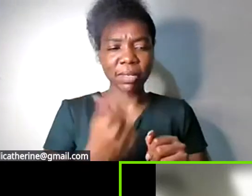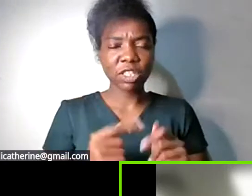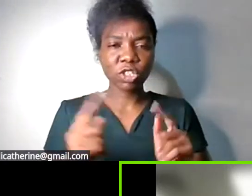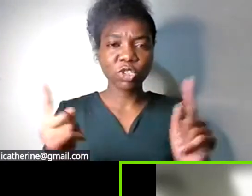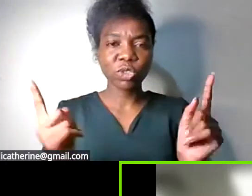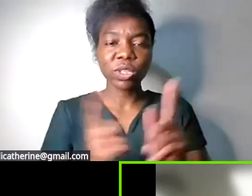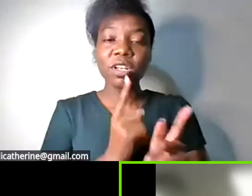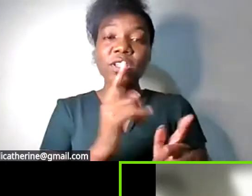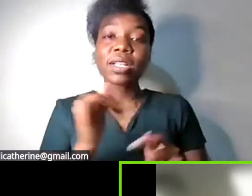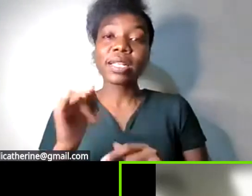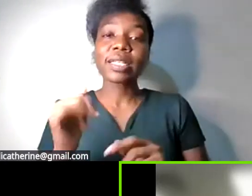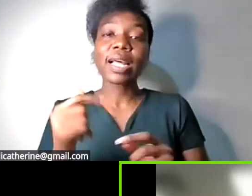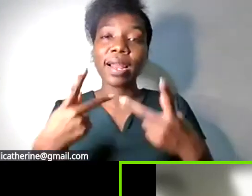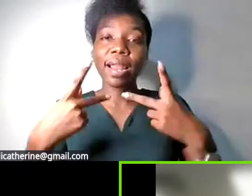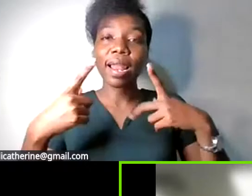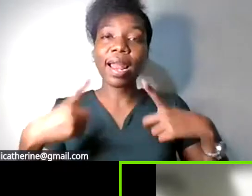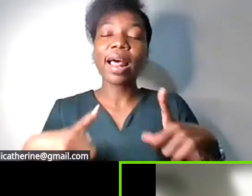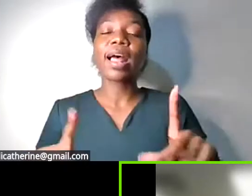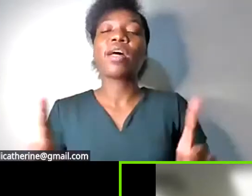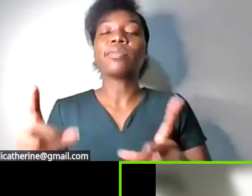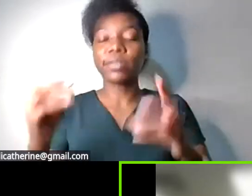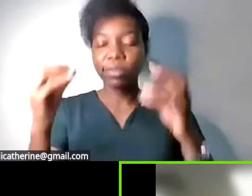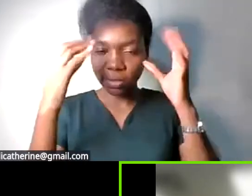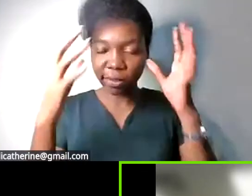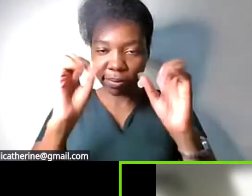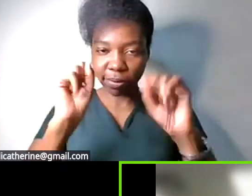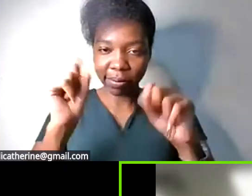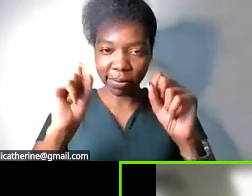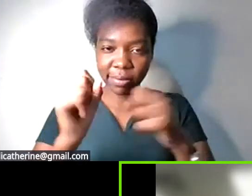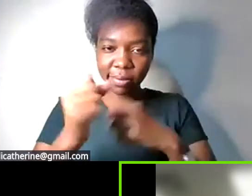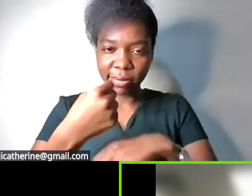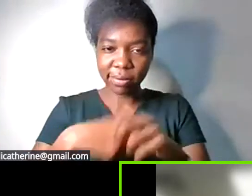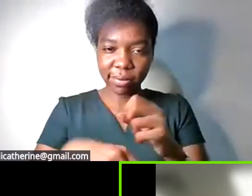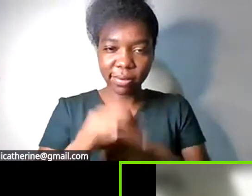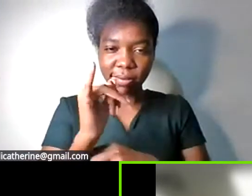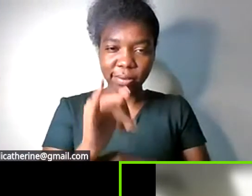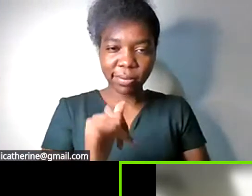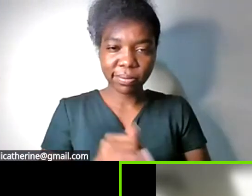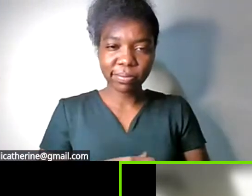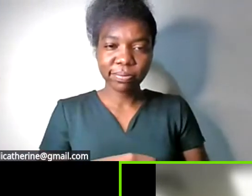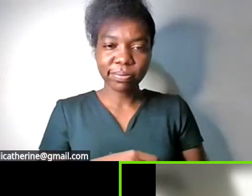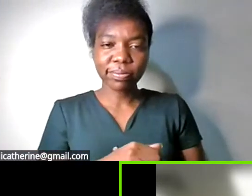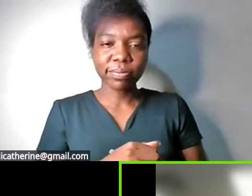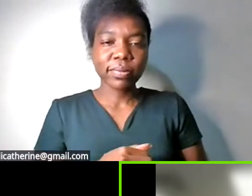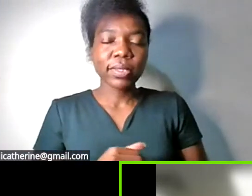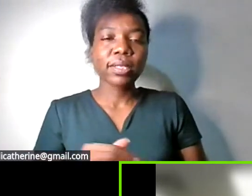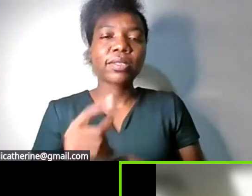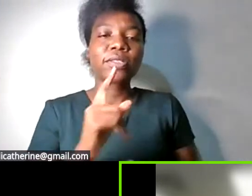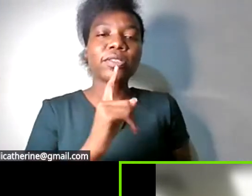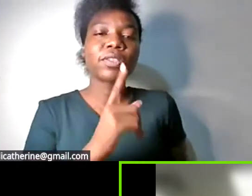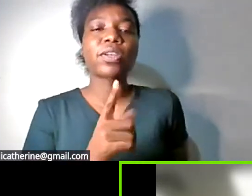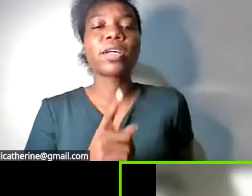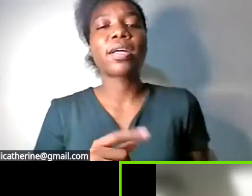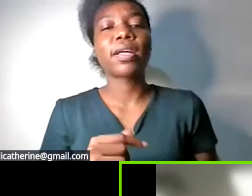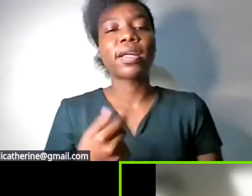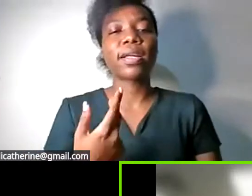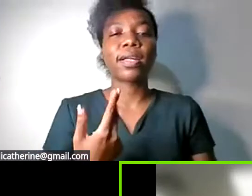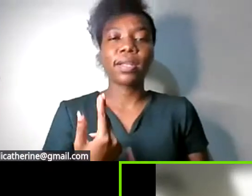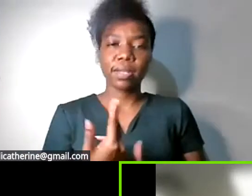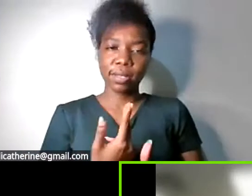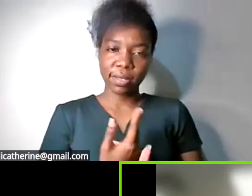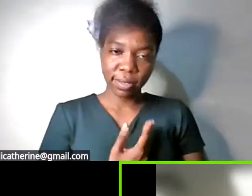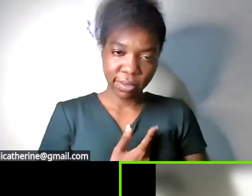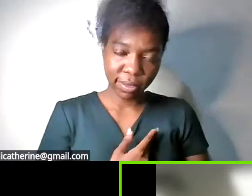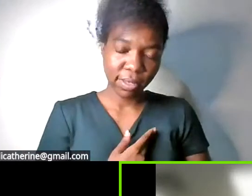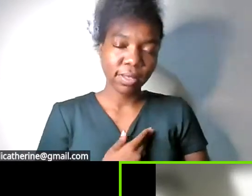allows students to come from different parts of the world in order to come study without any wasted time, or at least they can choose. They can choose their